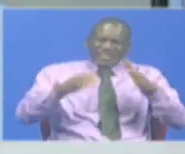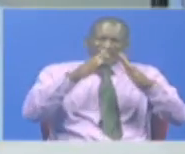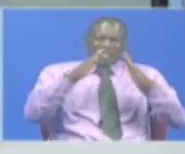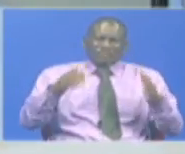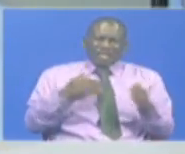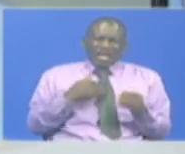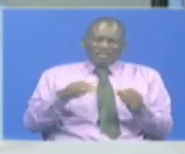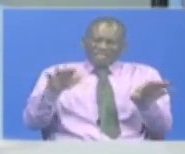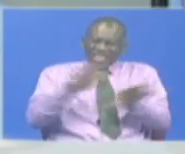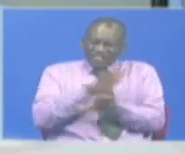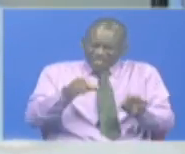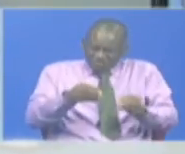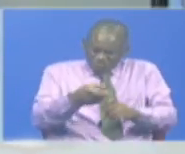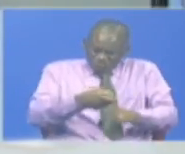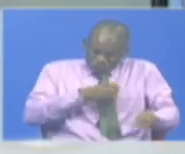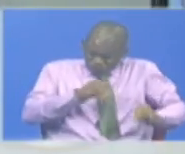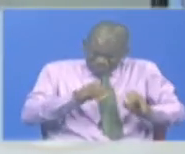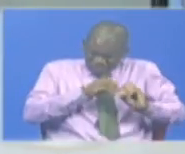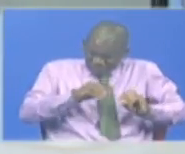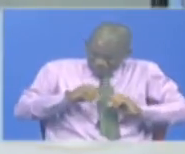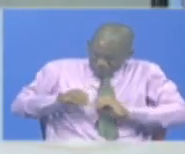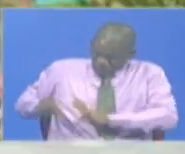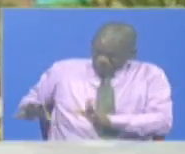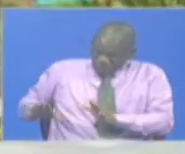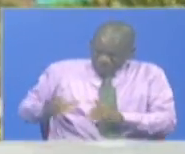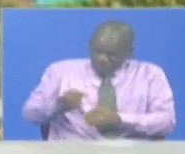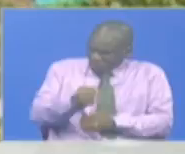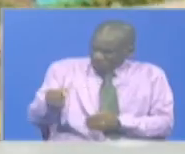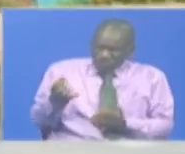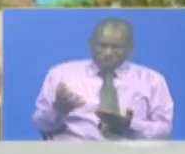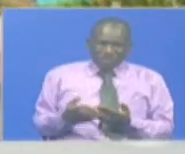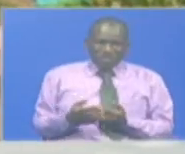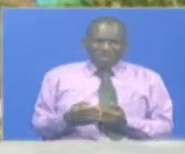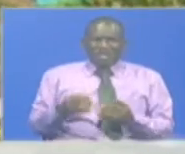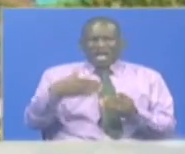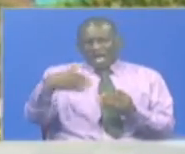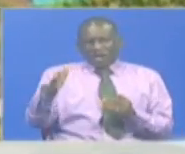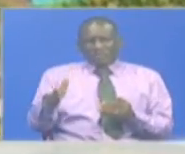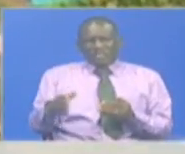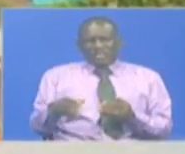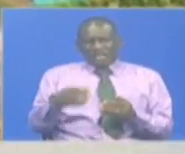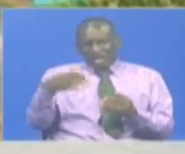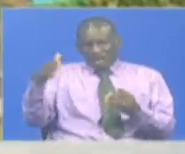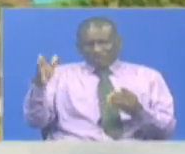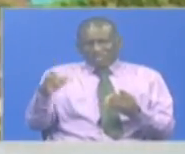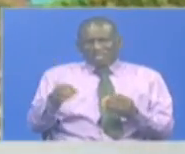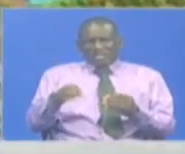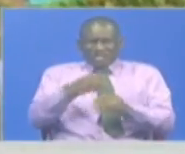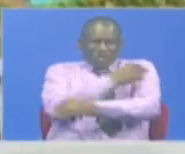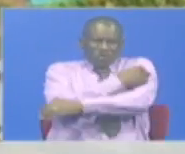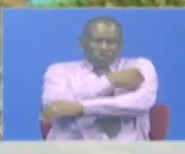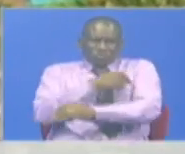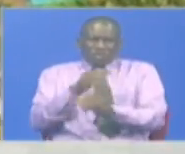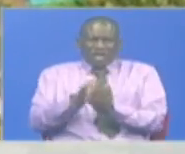remove everything at the doorstep. But outside the confines of this facility and into the heart of Mombasa